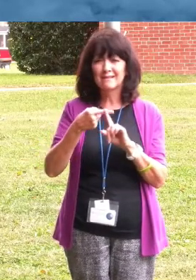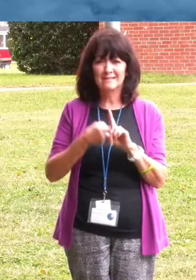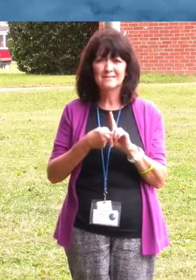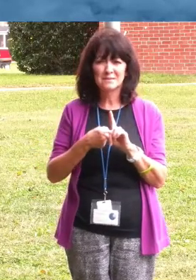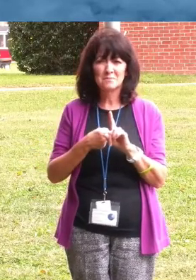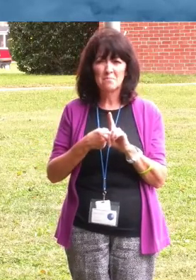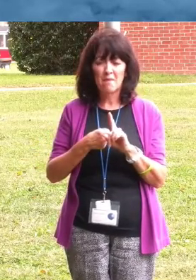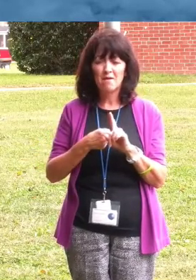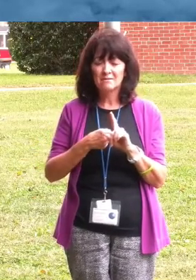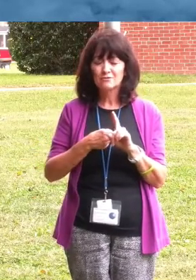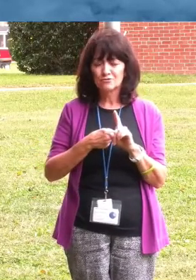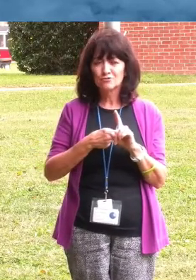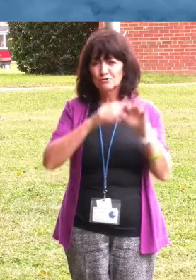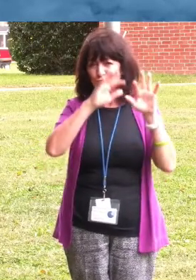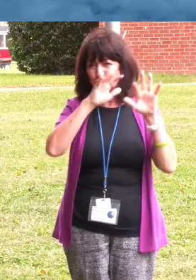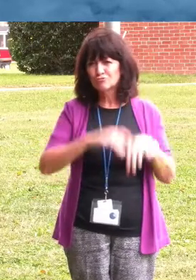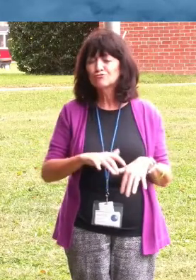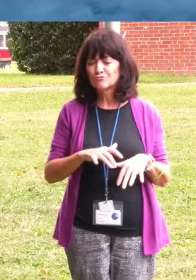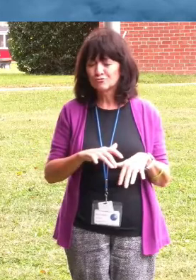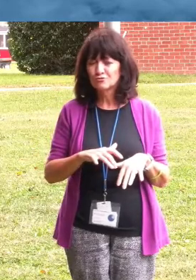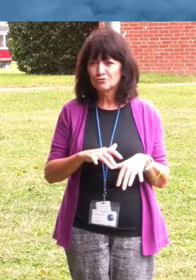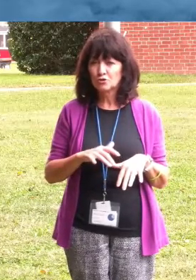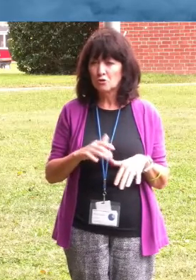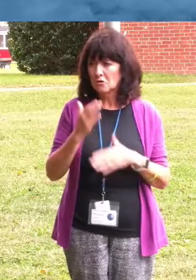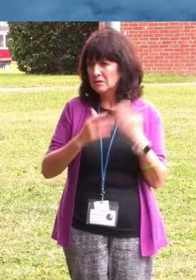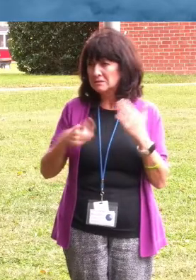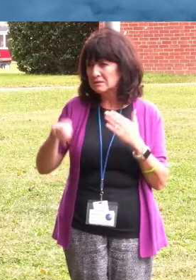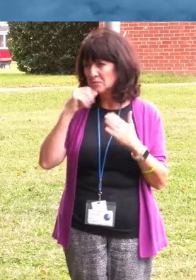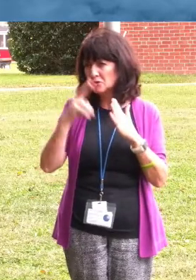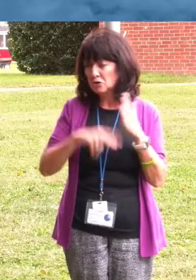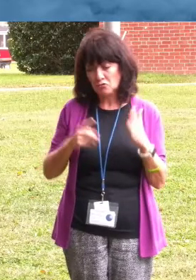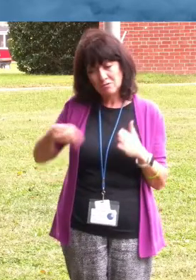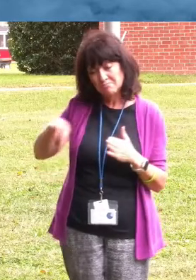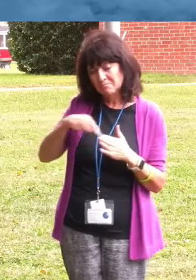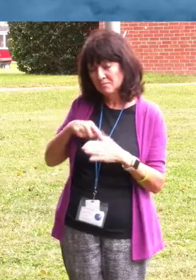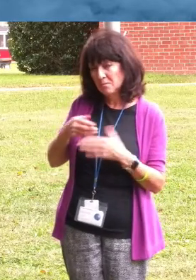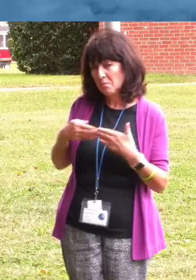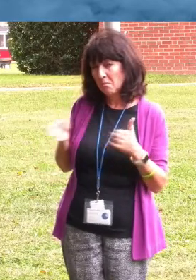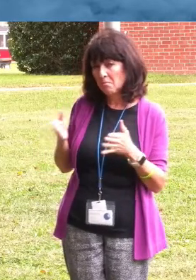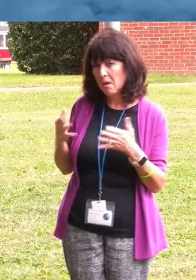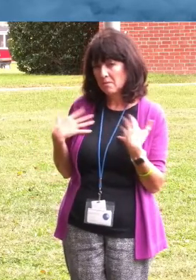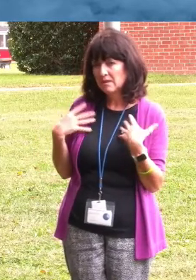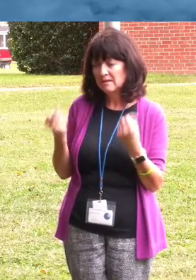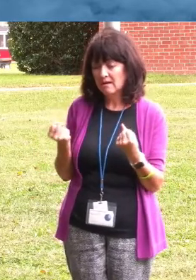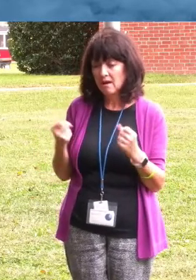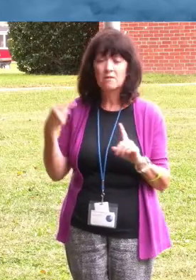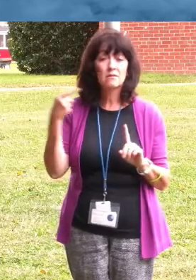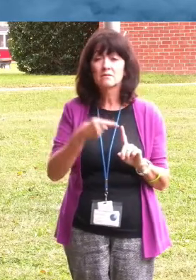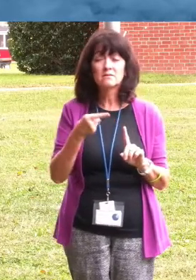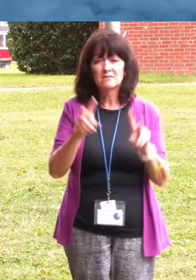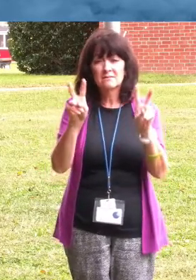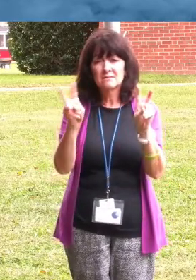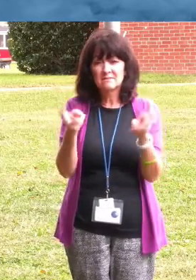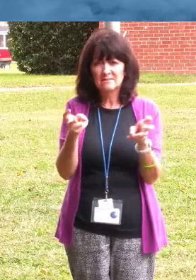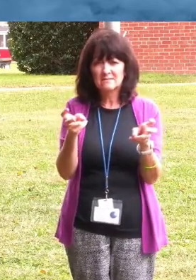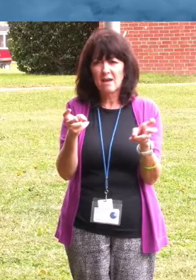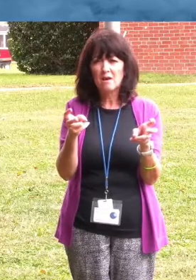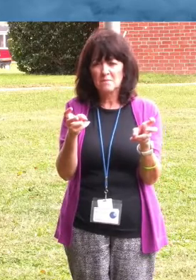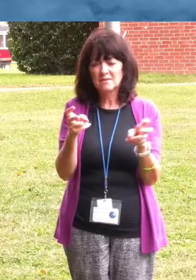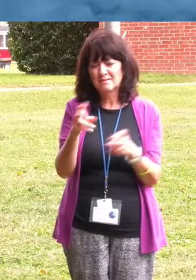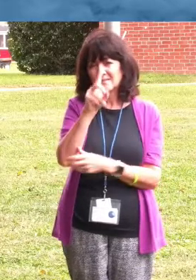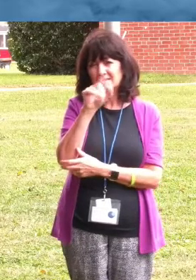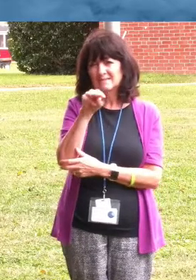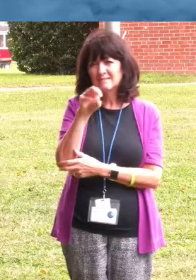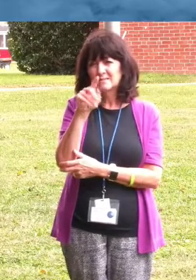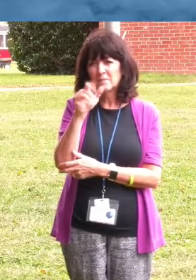health, this month's Journal of Public Health, it's about dementia. And I know thankful to our leaders here